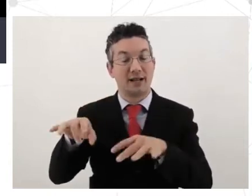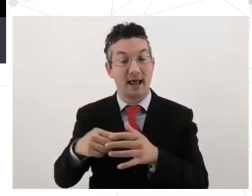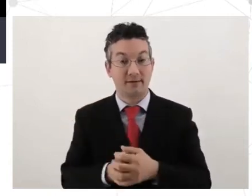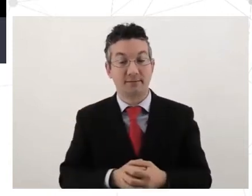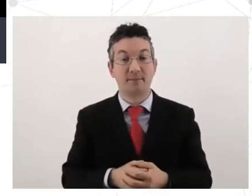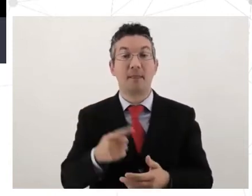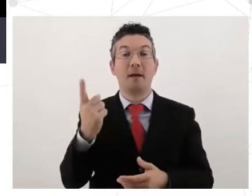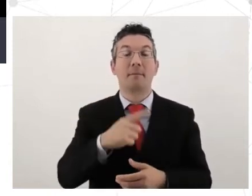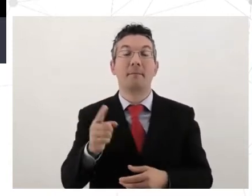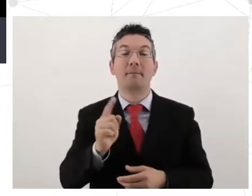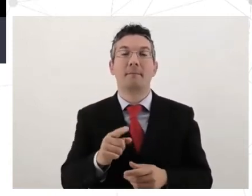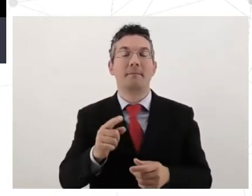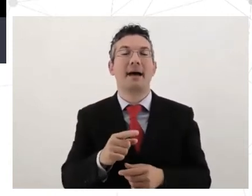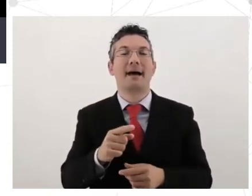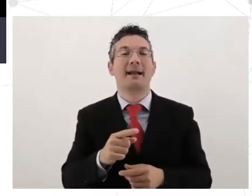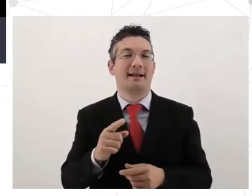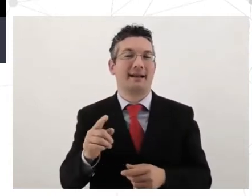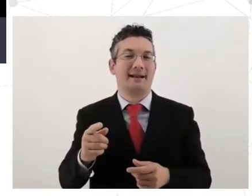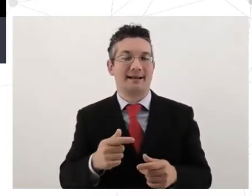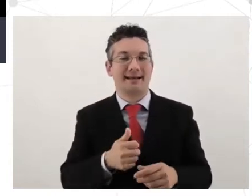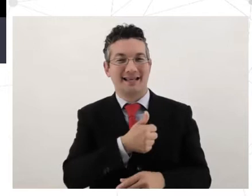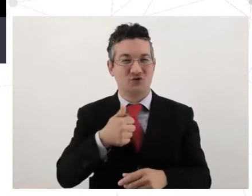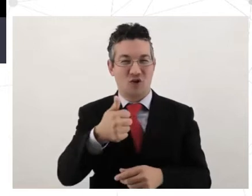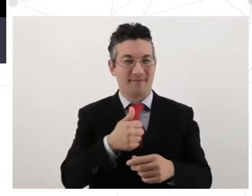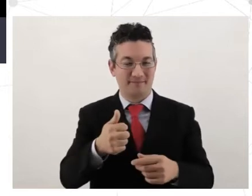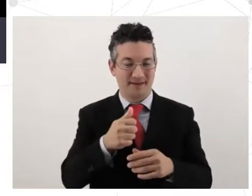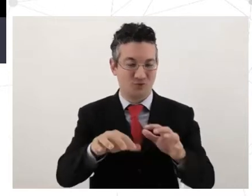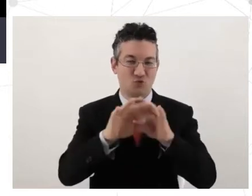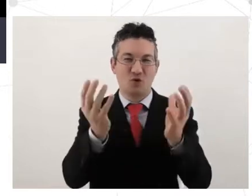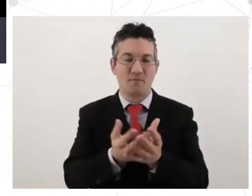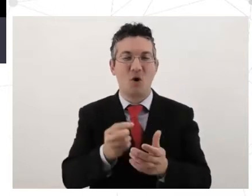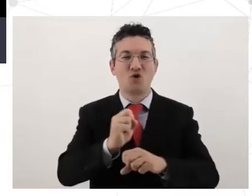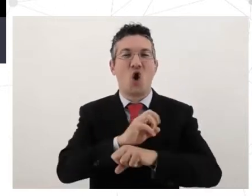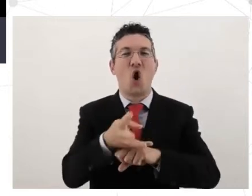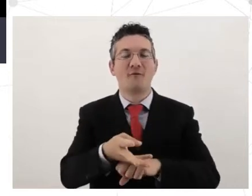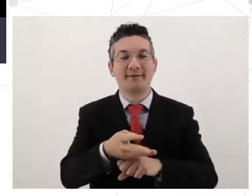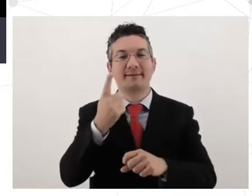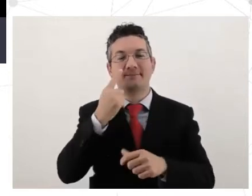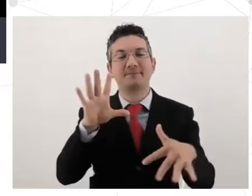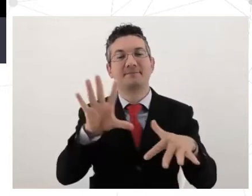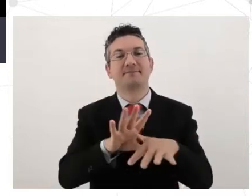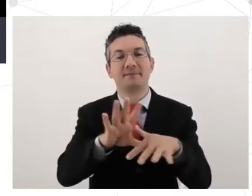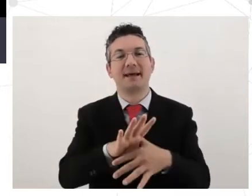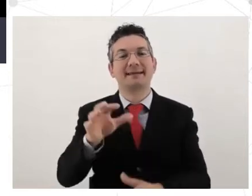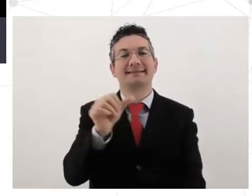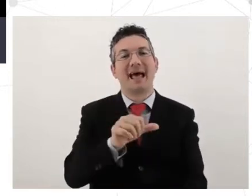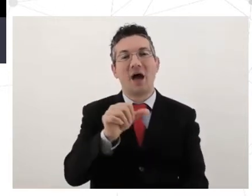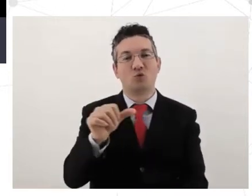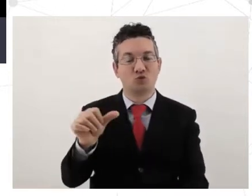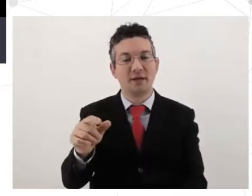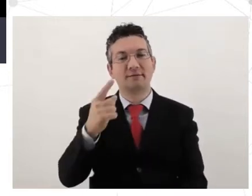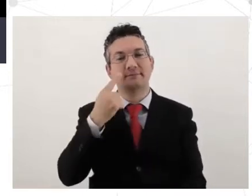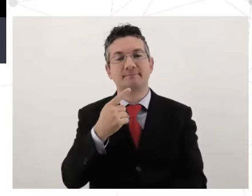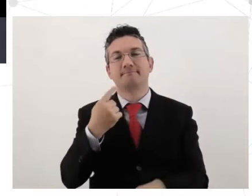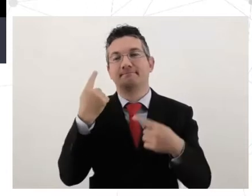go. Thanks, Jarnail. So we have your slide showing just the 4 O&Ms who've been working on the Soundscape team.